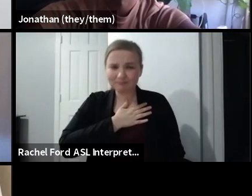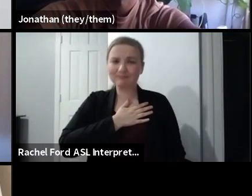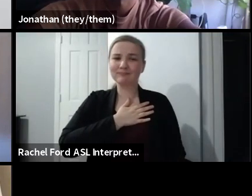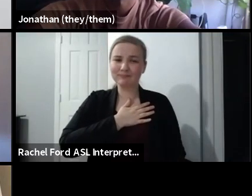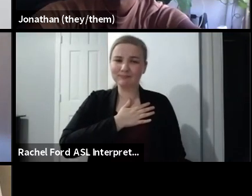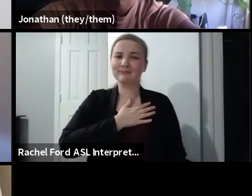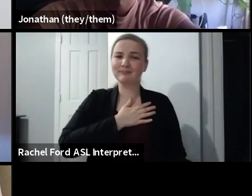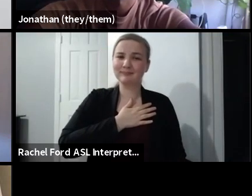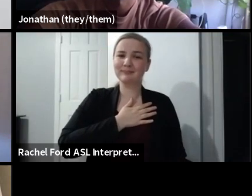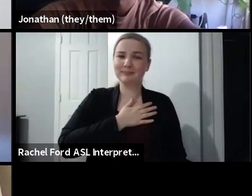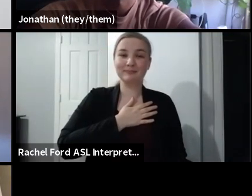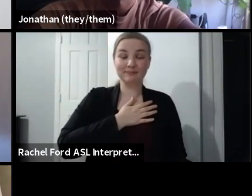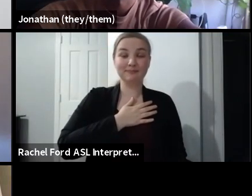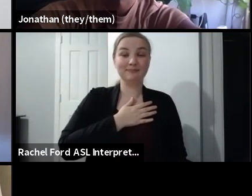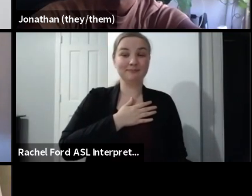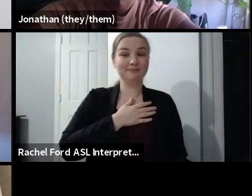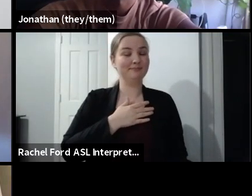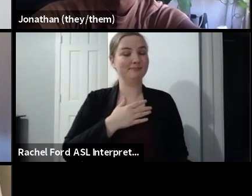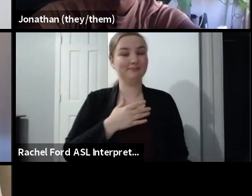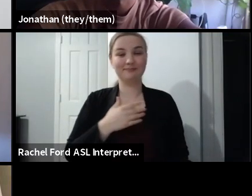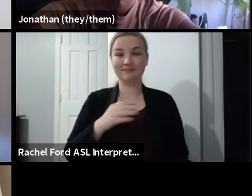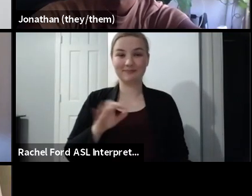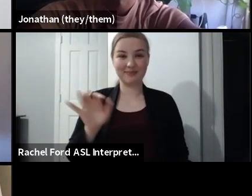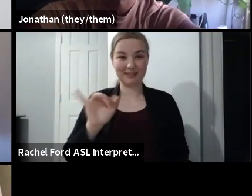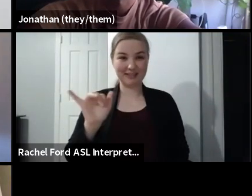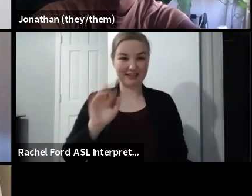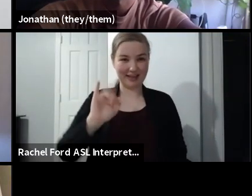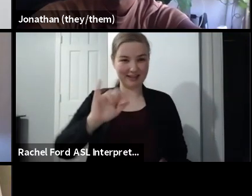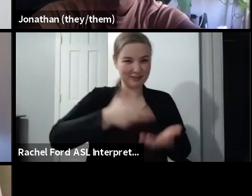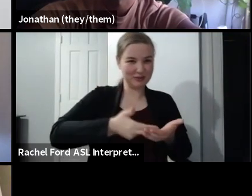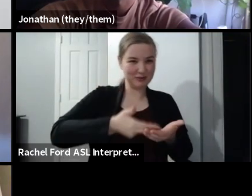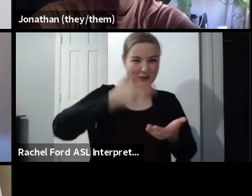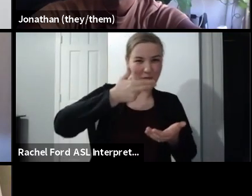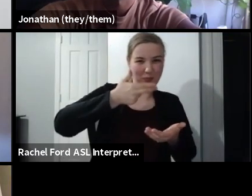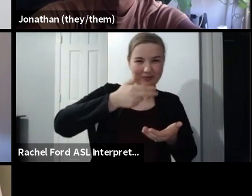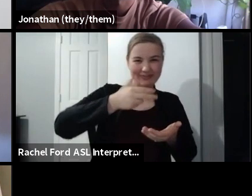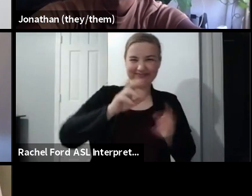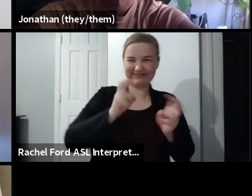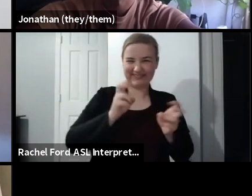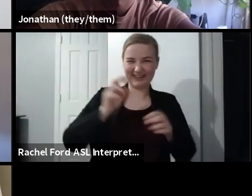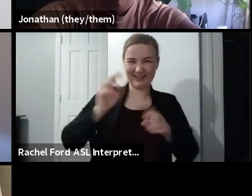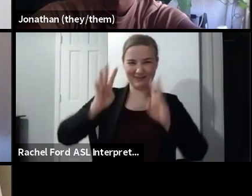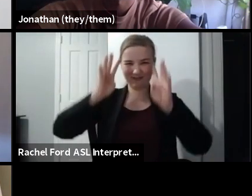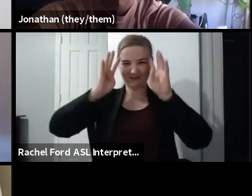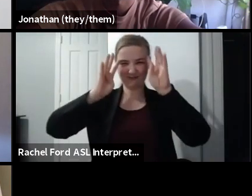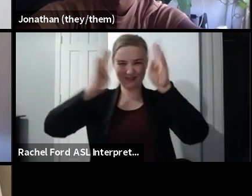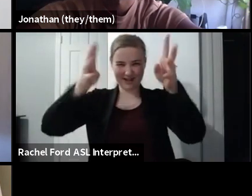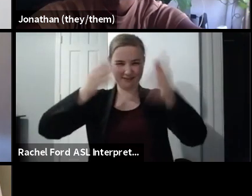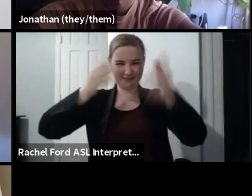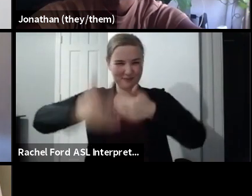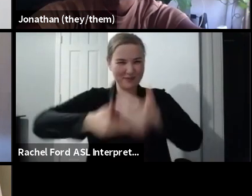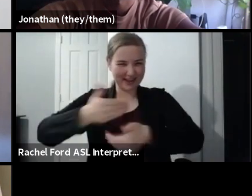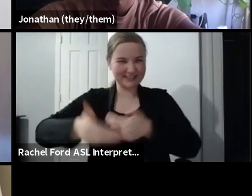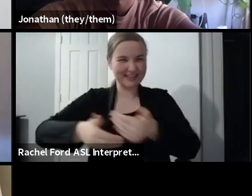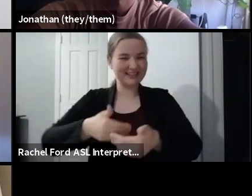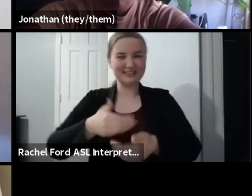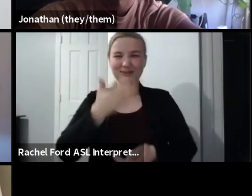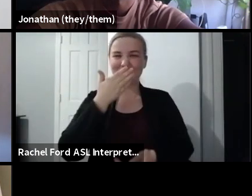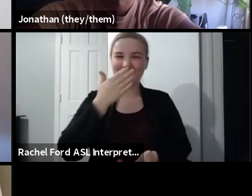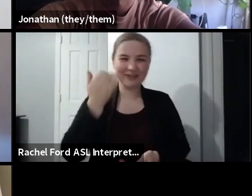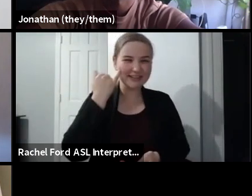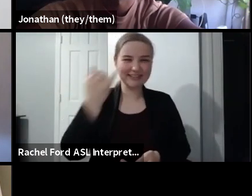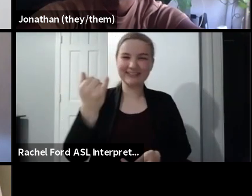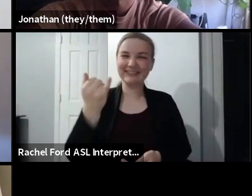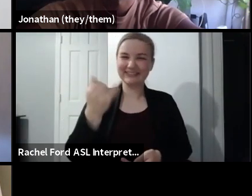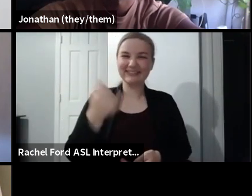I leave with this soup on stage idea. I think it's so wonderful. And I hope that when we can get back